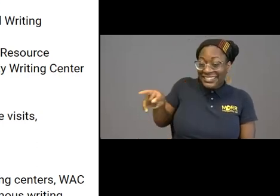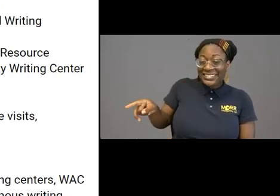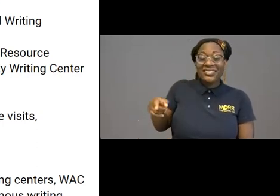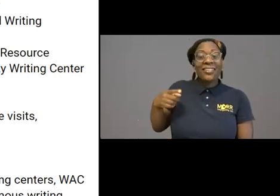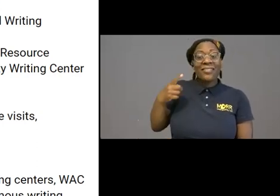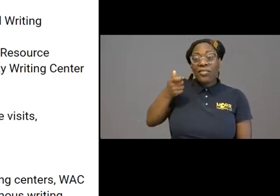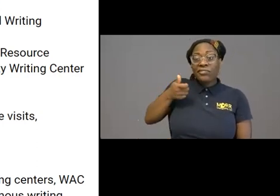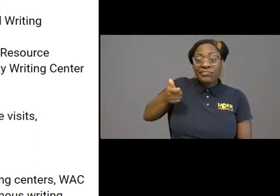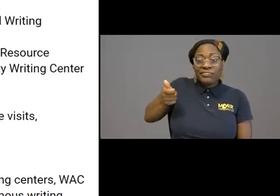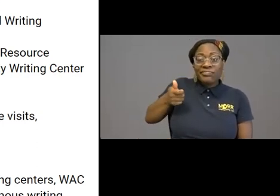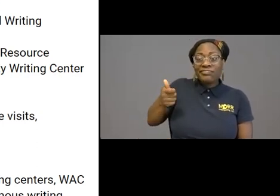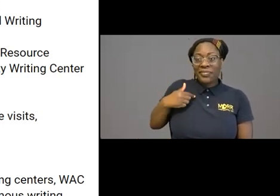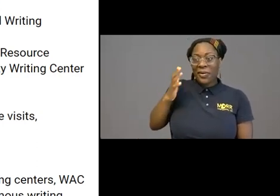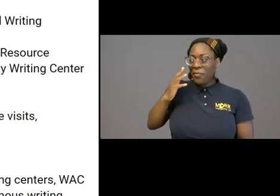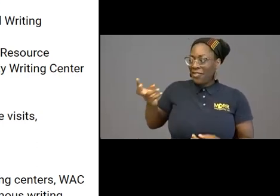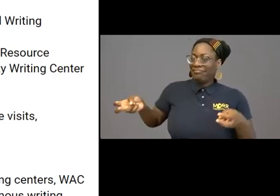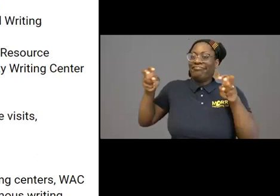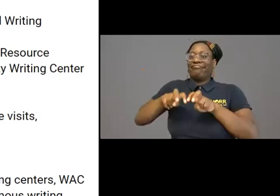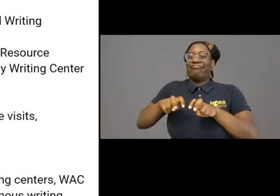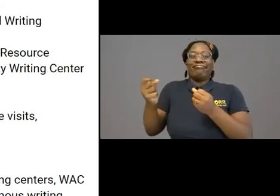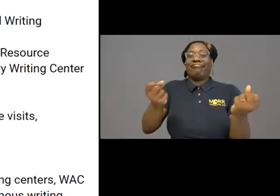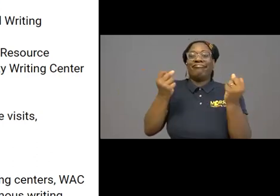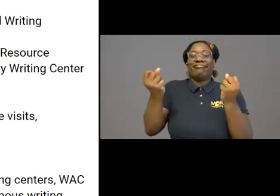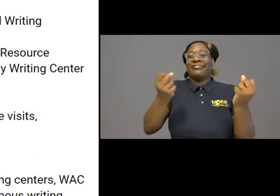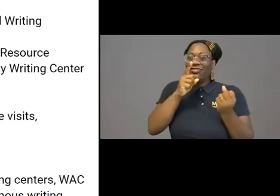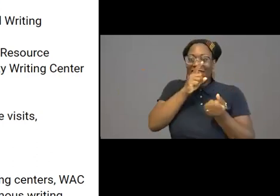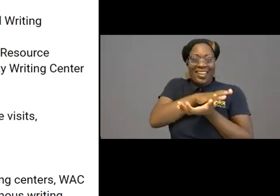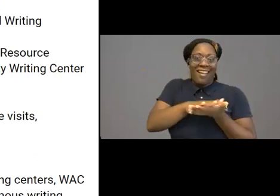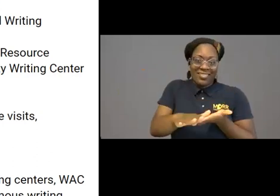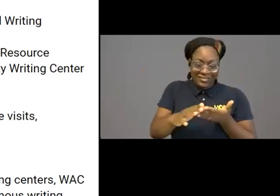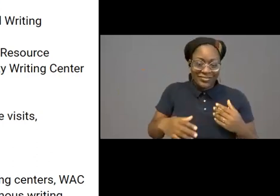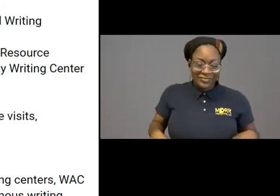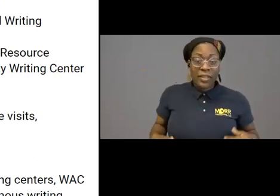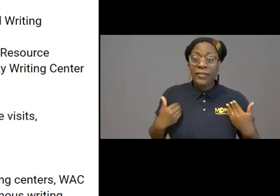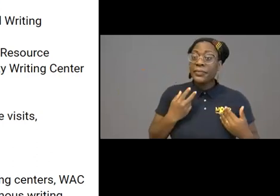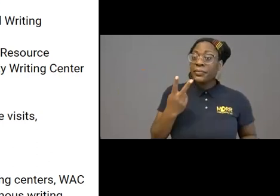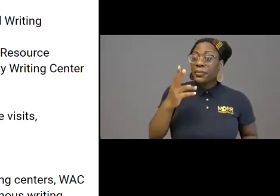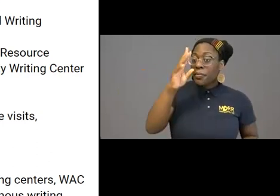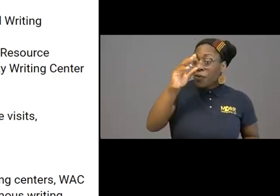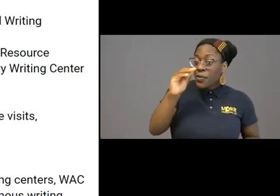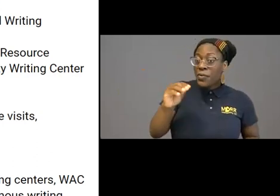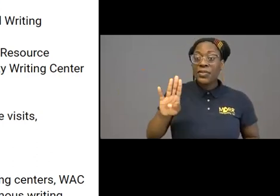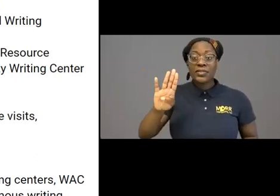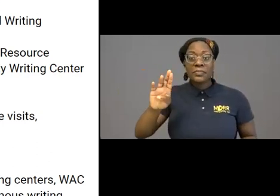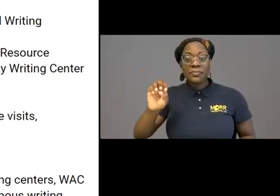car seats, so that's nice, I guess. I have two boys, Bennett, who is 7, and Grady, who's